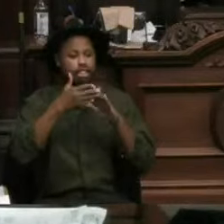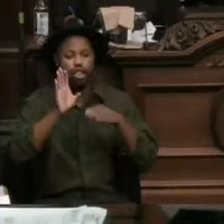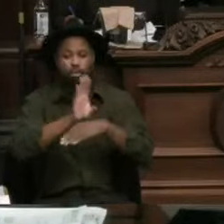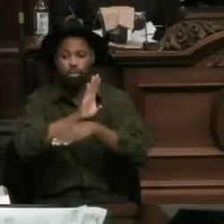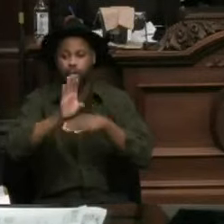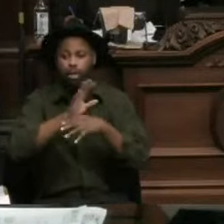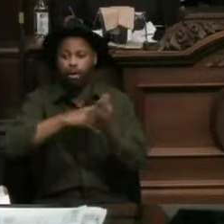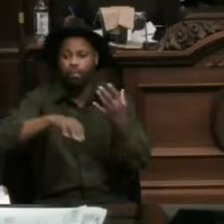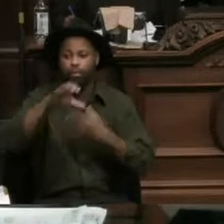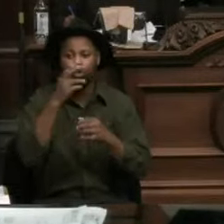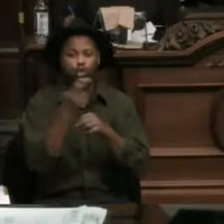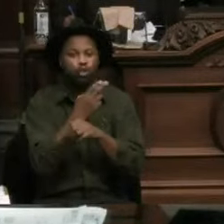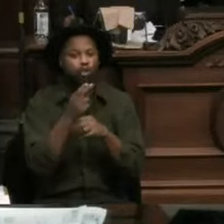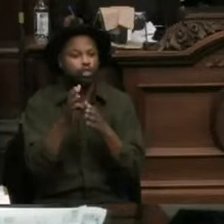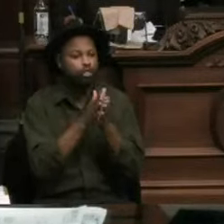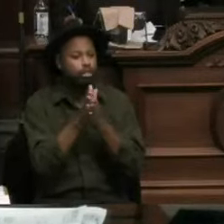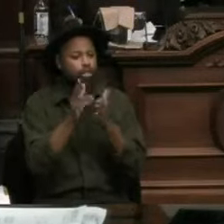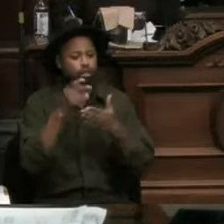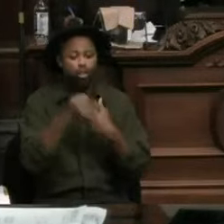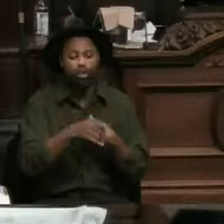Use Initiative Project at